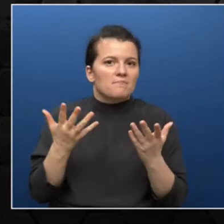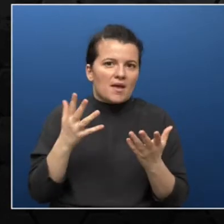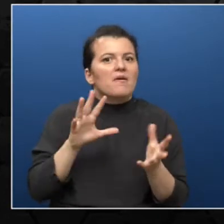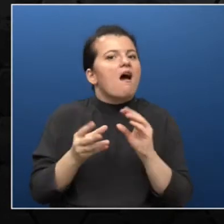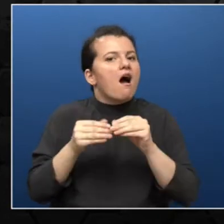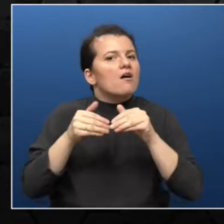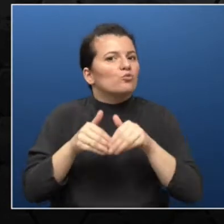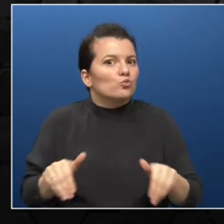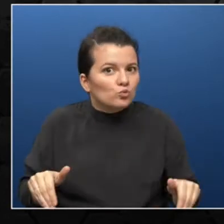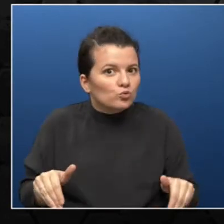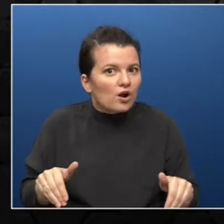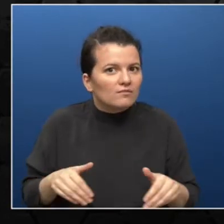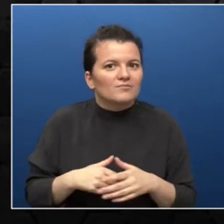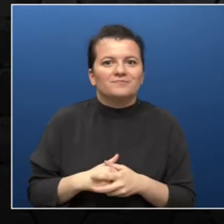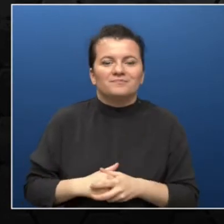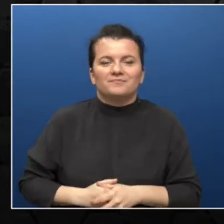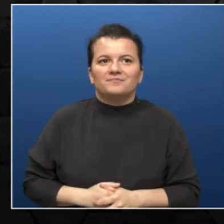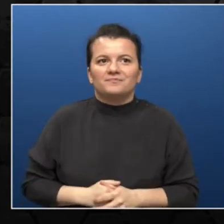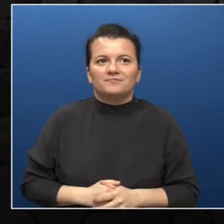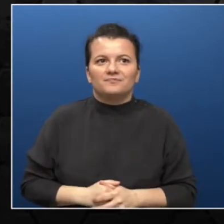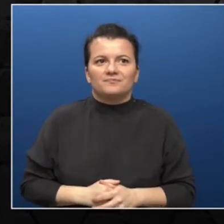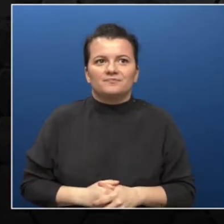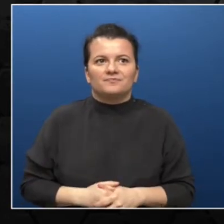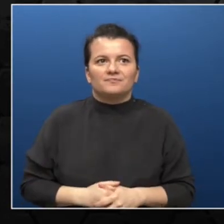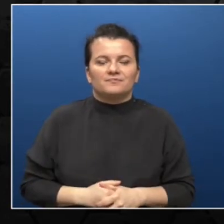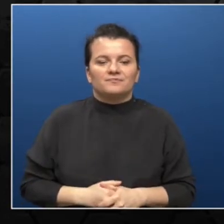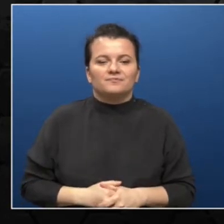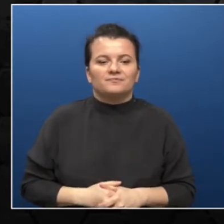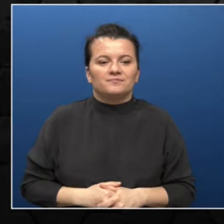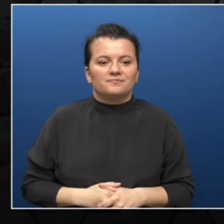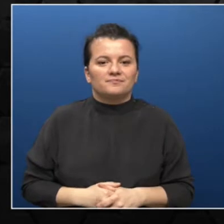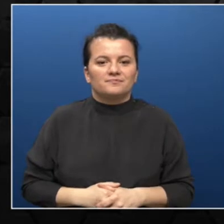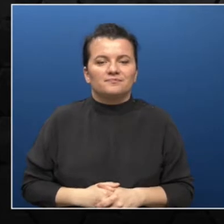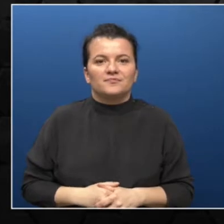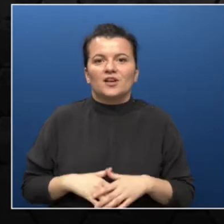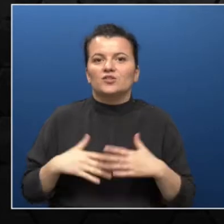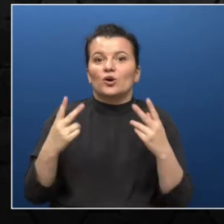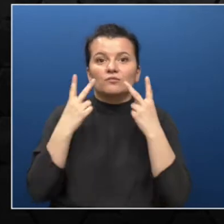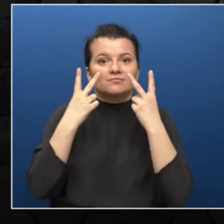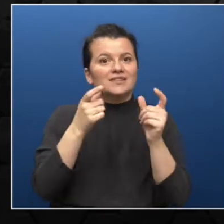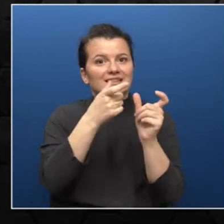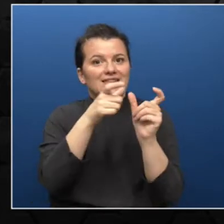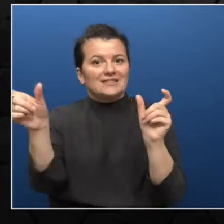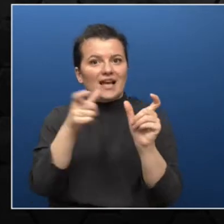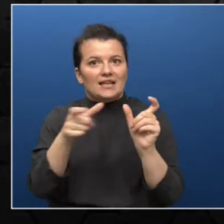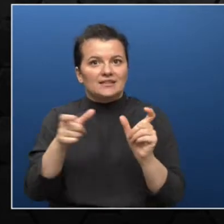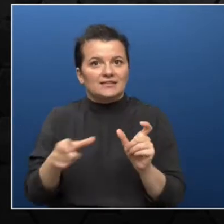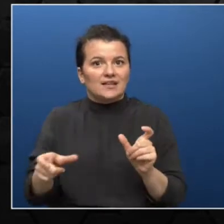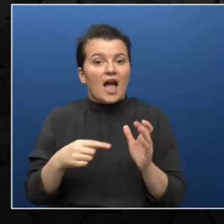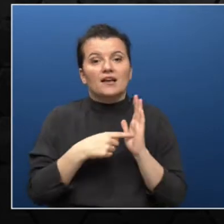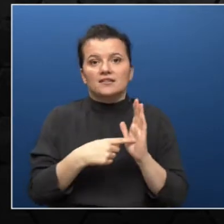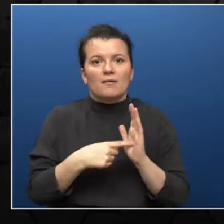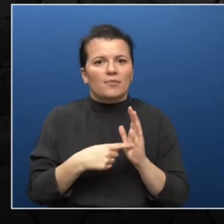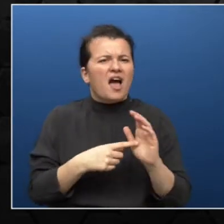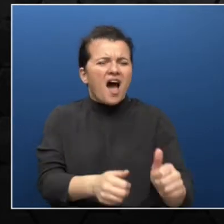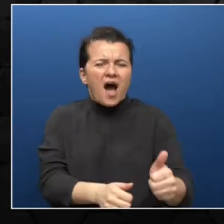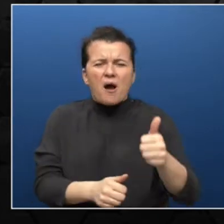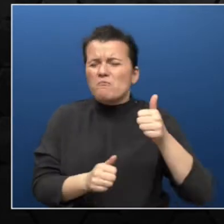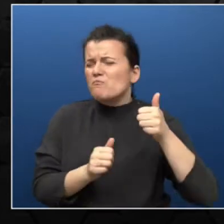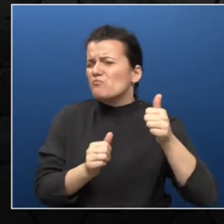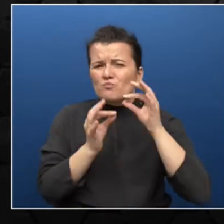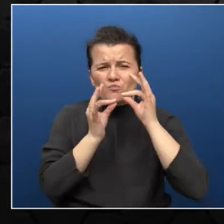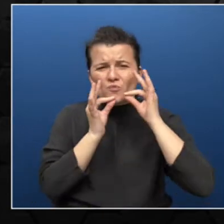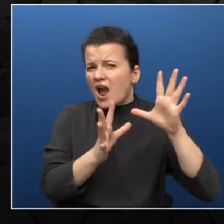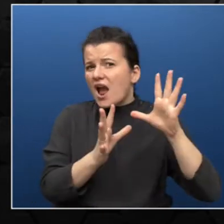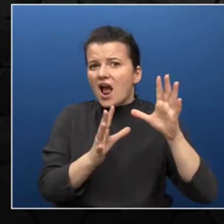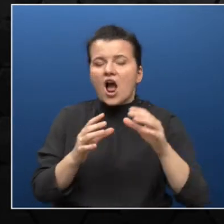become brilliant effort, guys. Loved your work. When we see the sentence, we see brilliant and love. Two adjectives which are completely